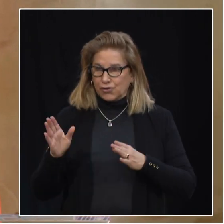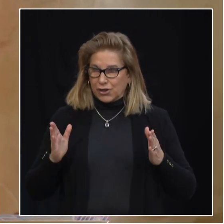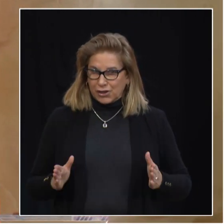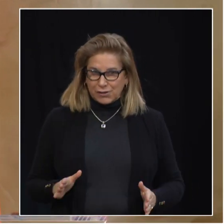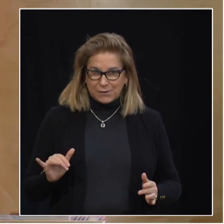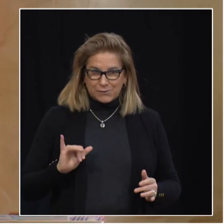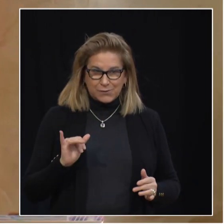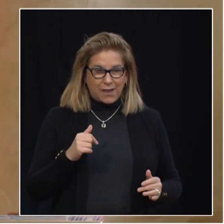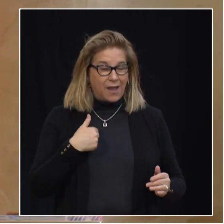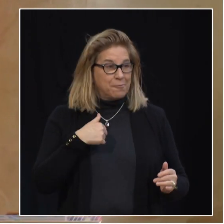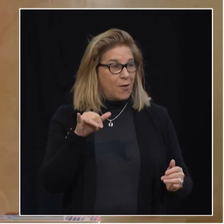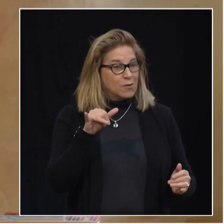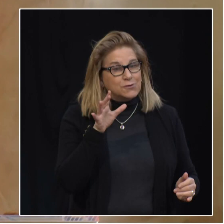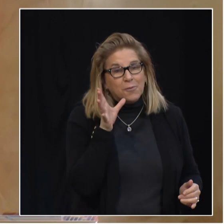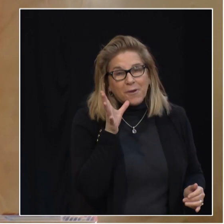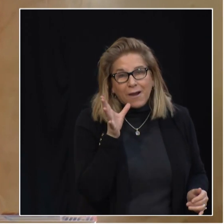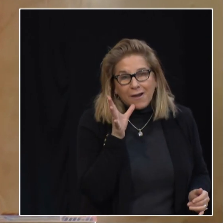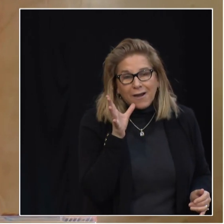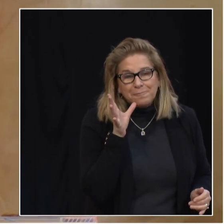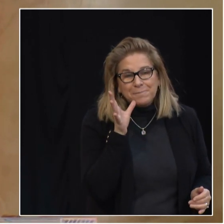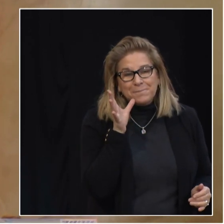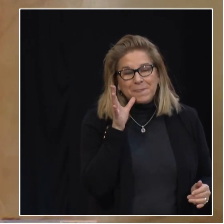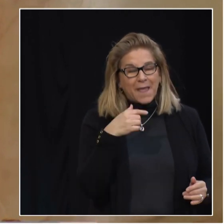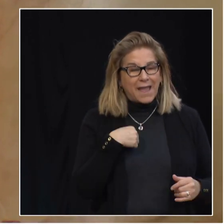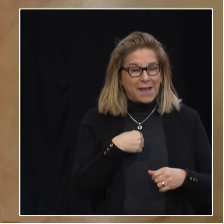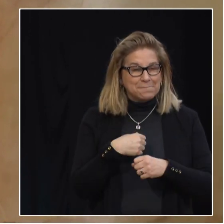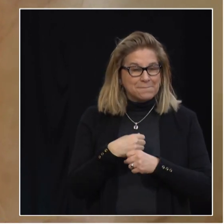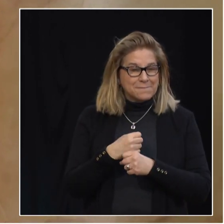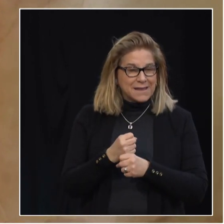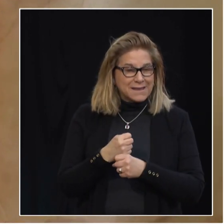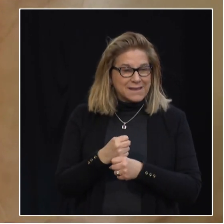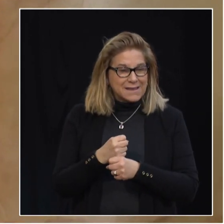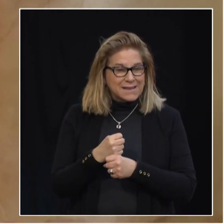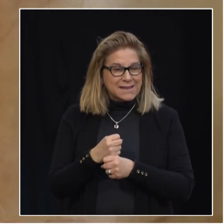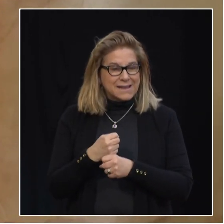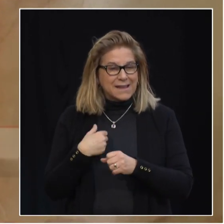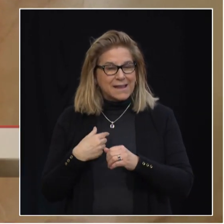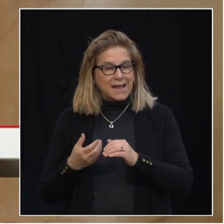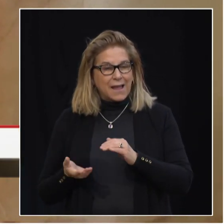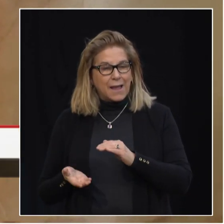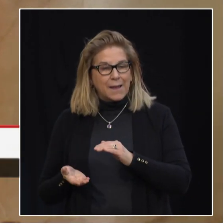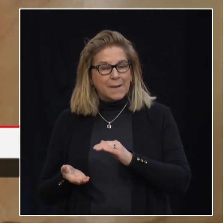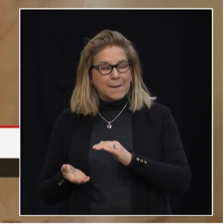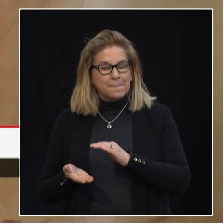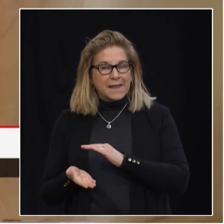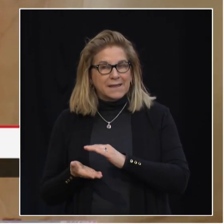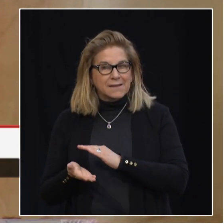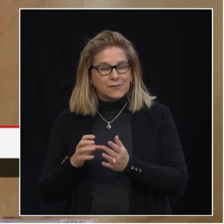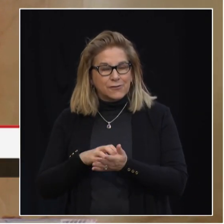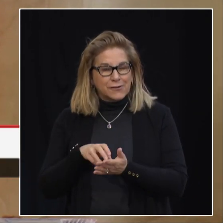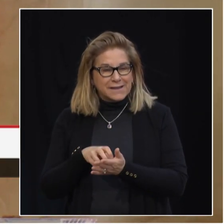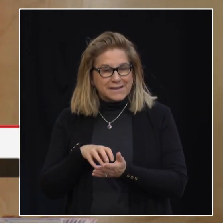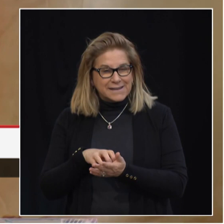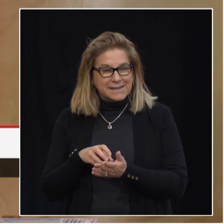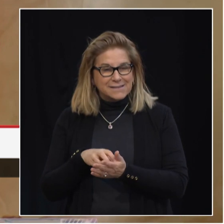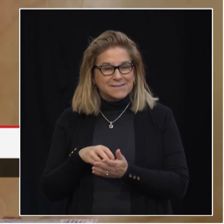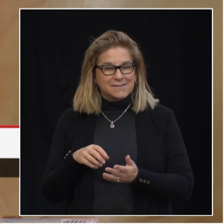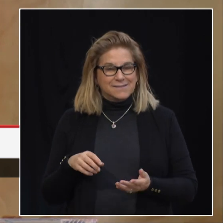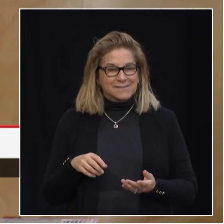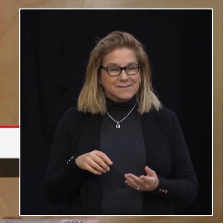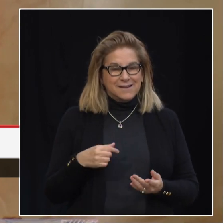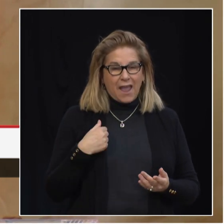a manufacturer of baked goods, and more importantly, owner of DC Sweet Potato Cake, DC's